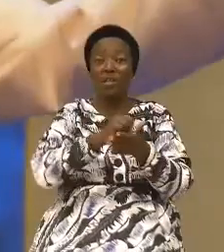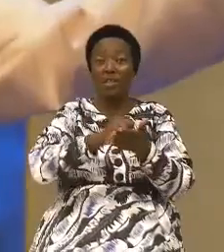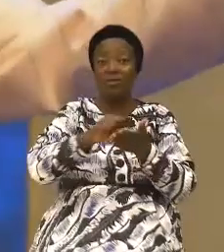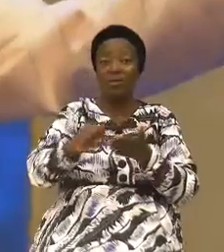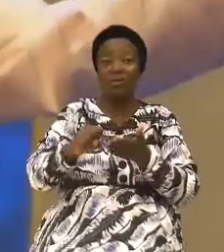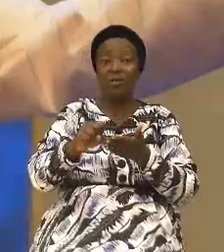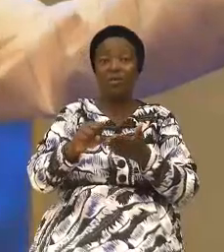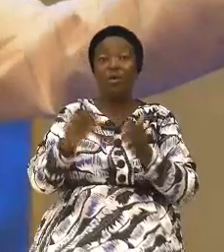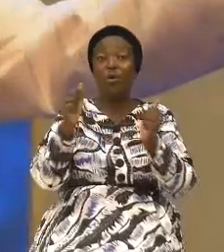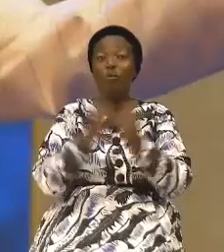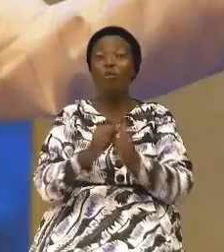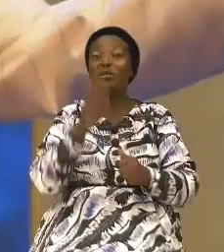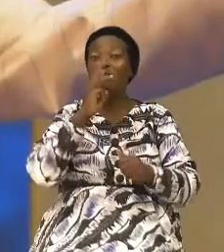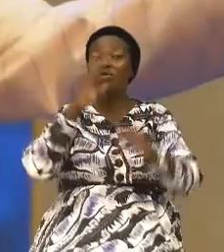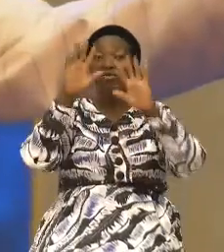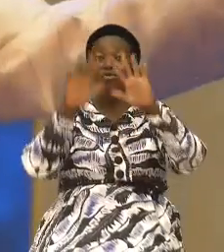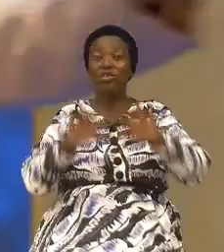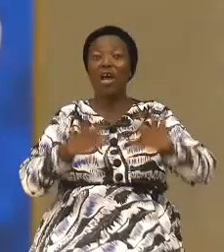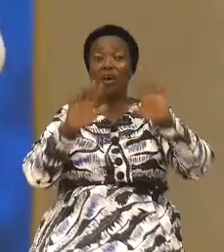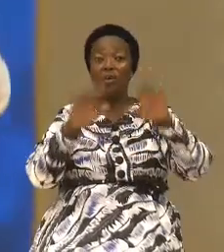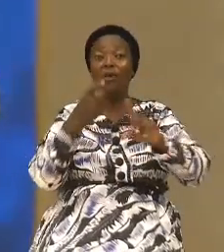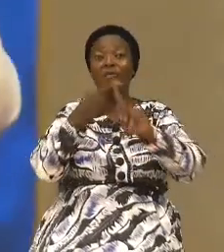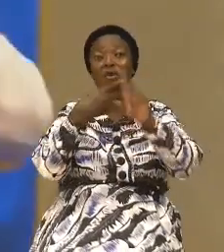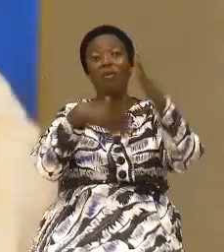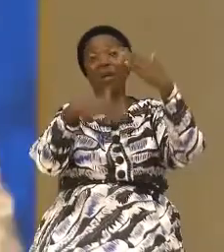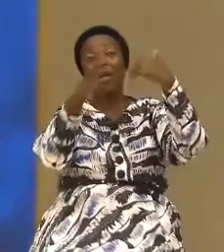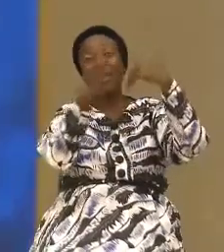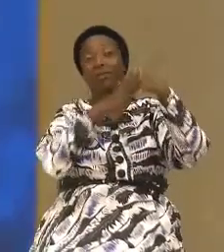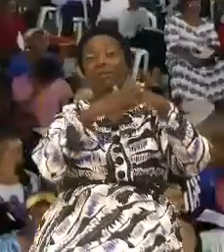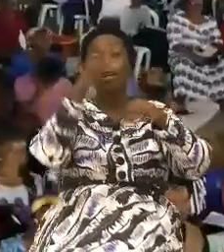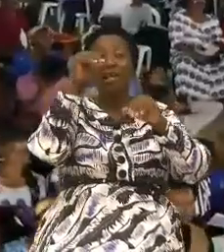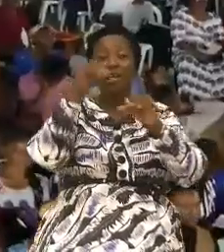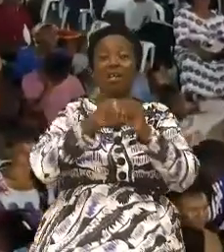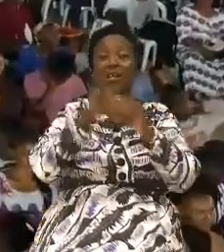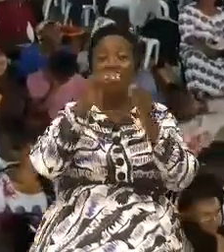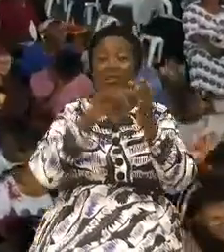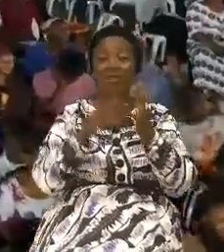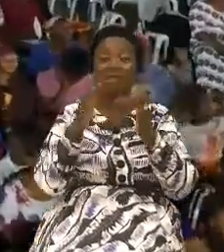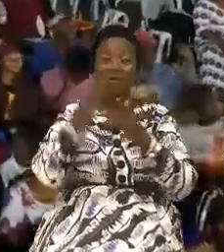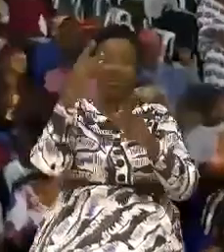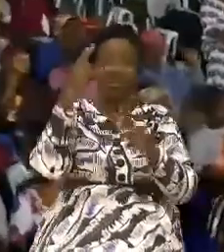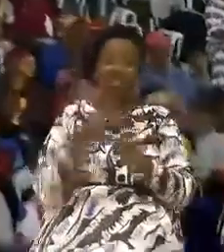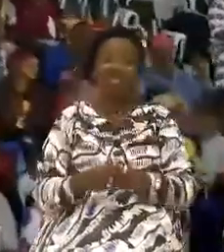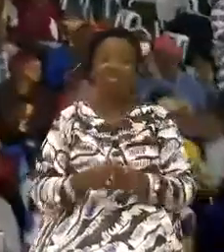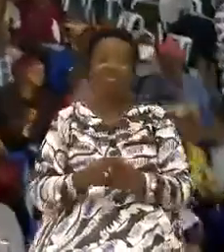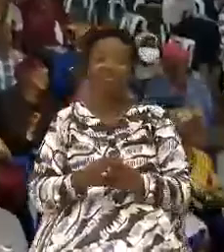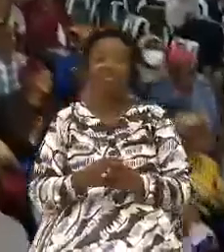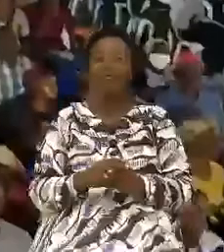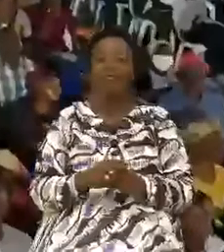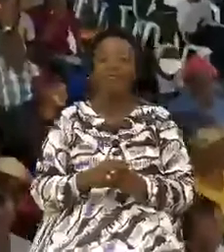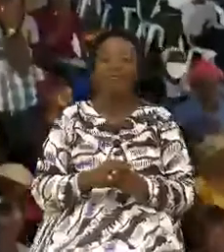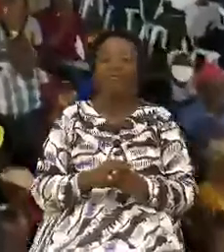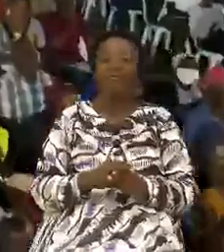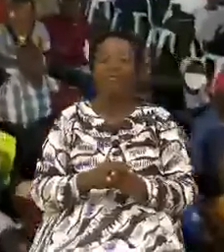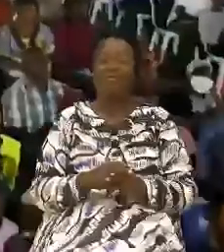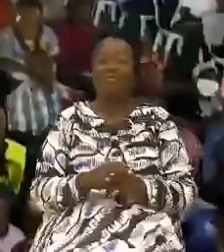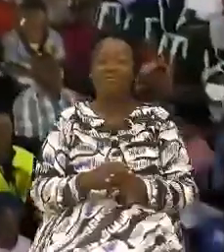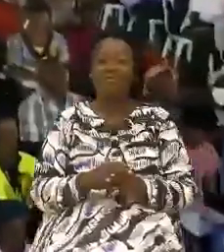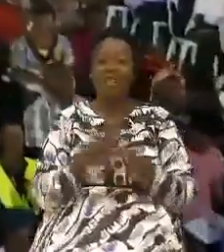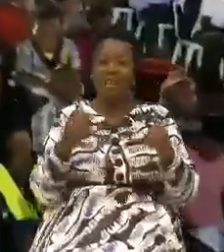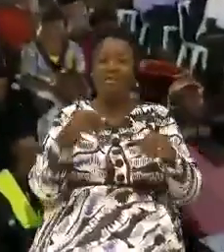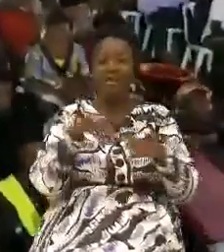with showers from on high in Jesus' name. Look at John